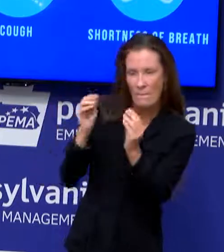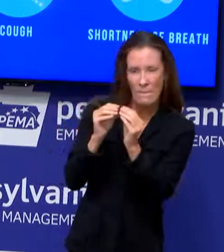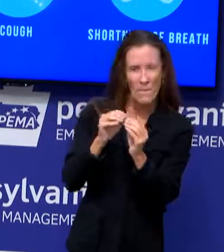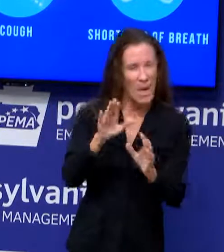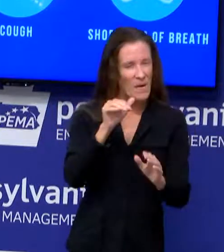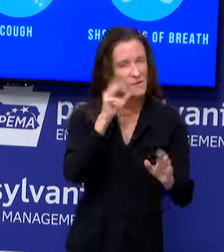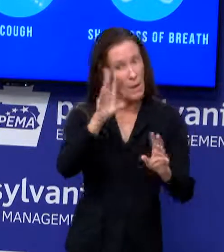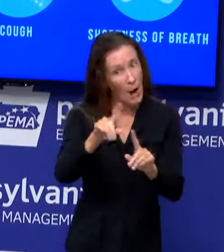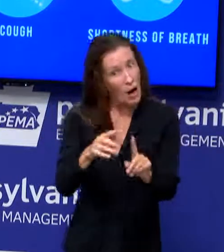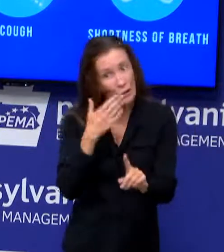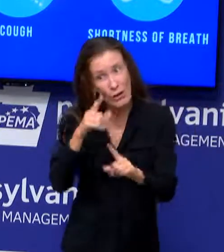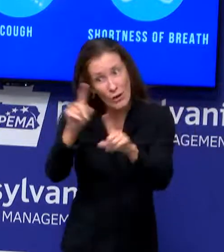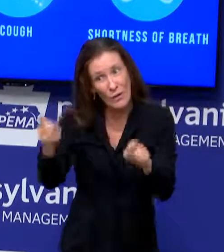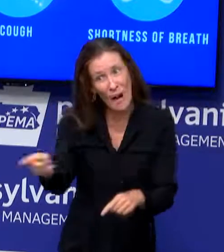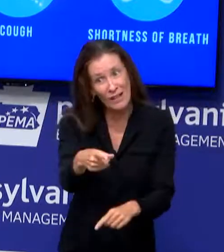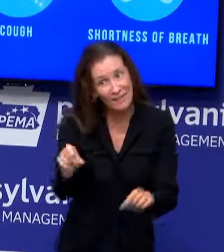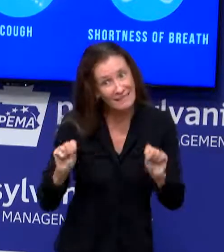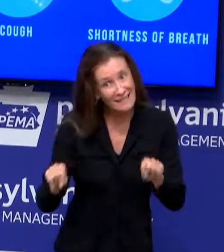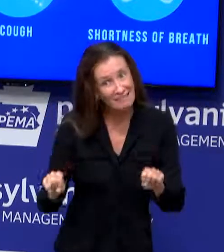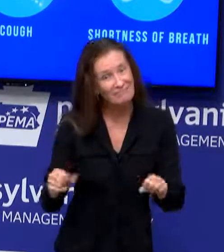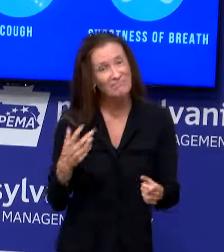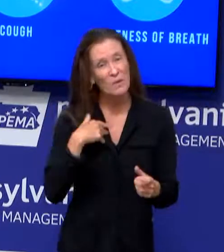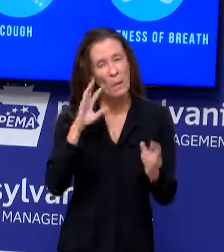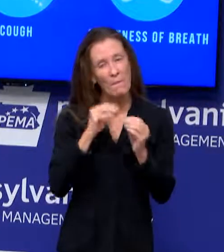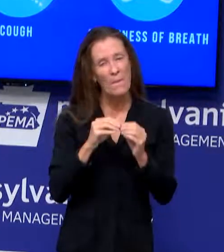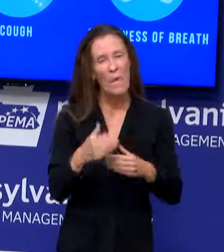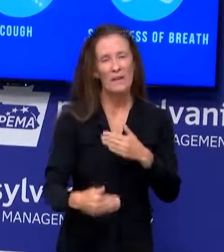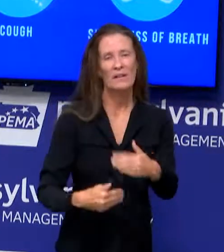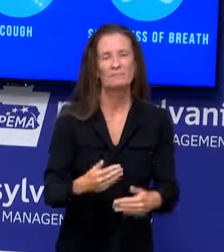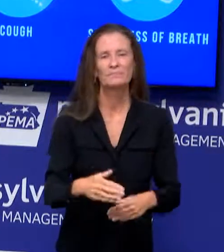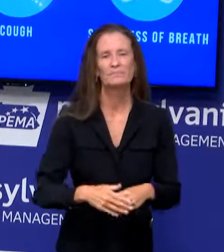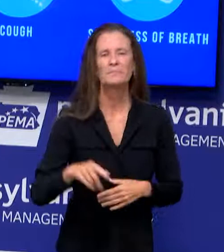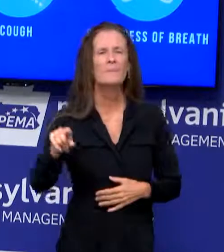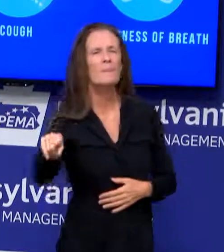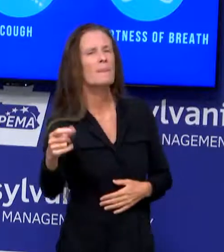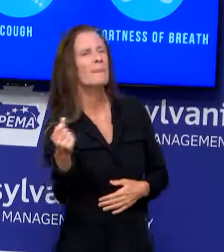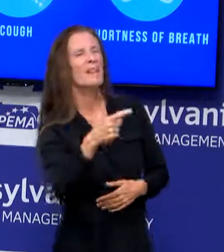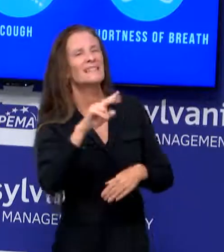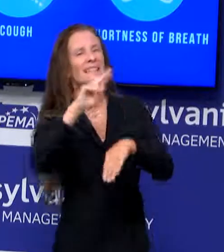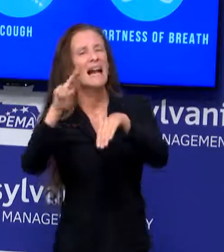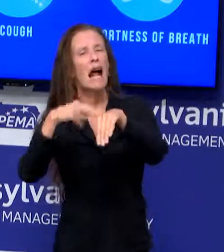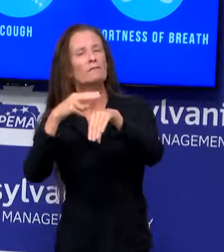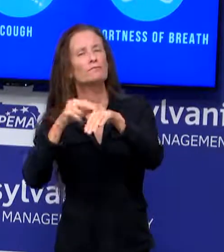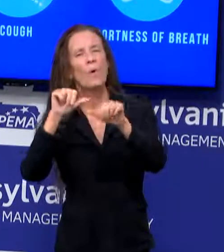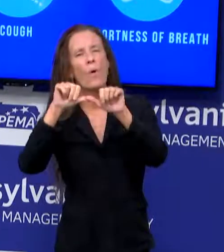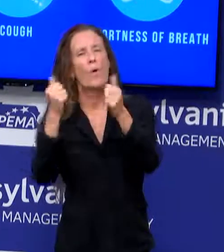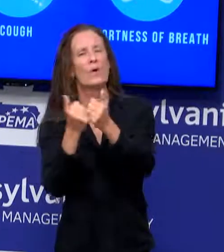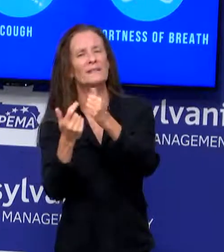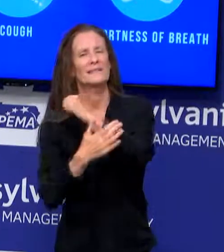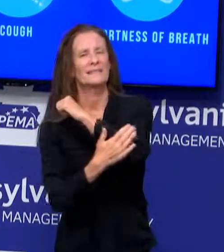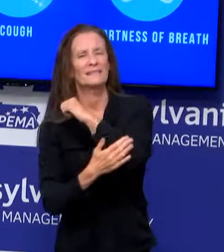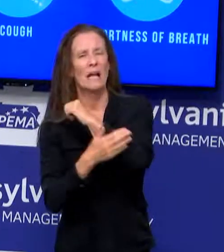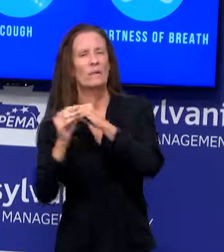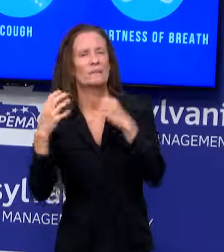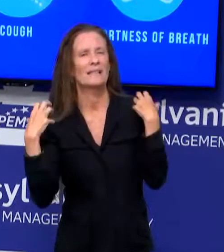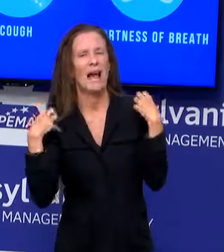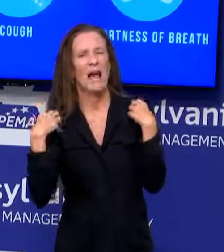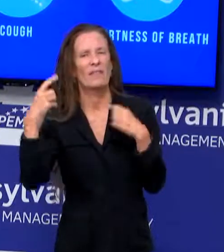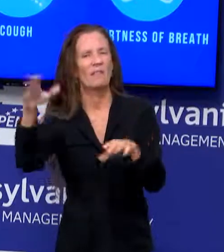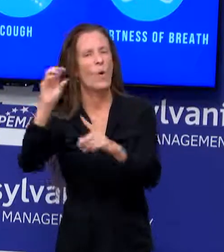National Association of County and City Health Officials estimate the need for 30 contact tracers per 100,000. And I was just